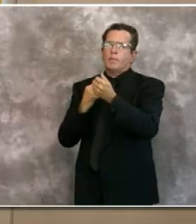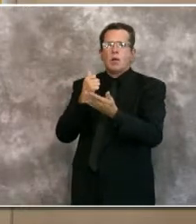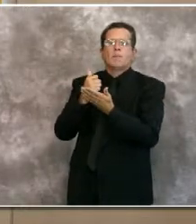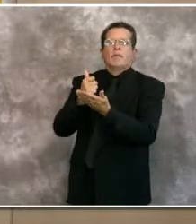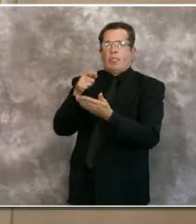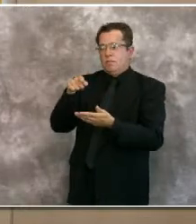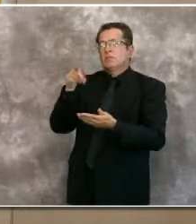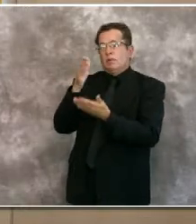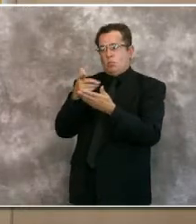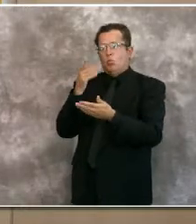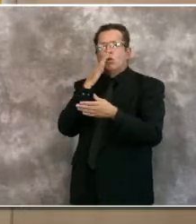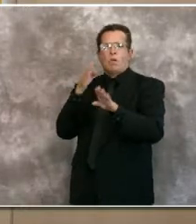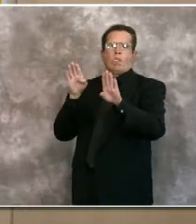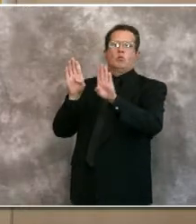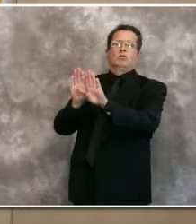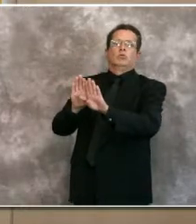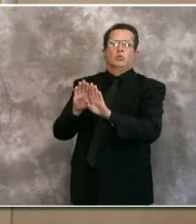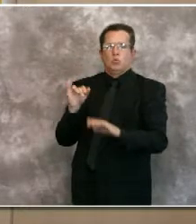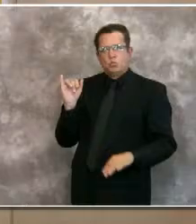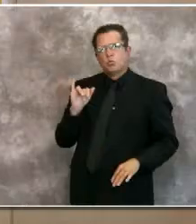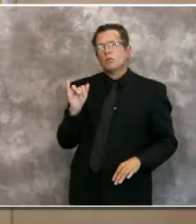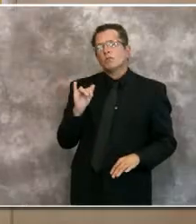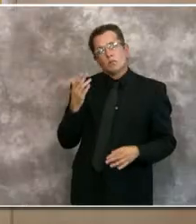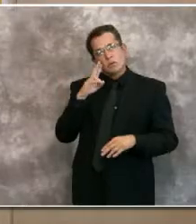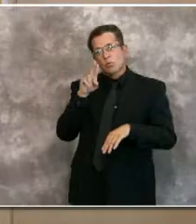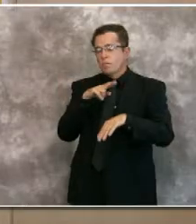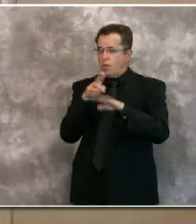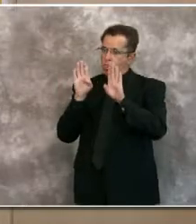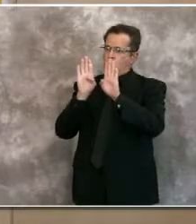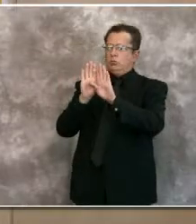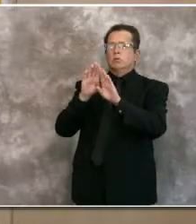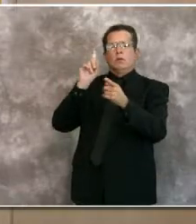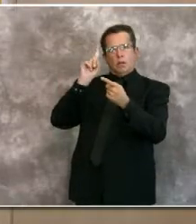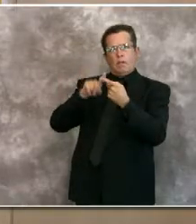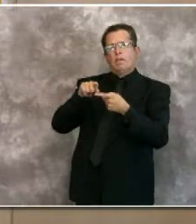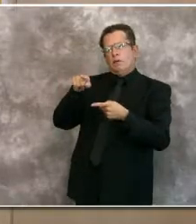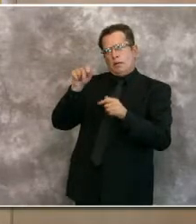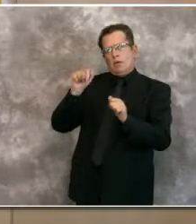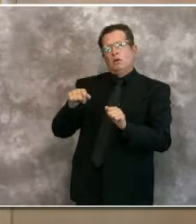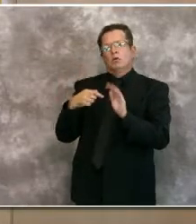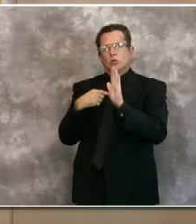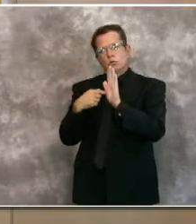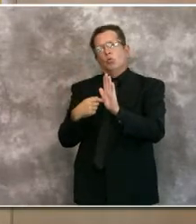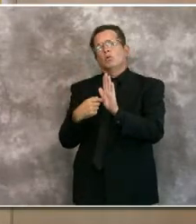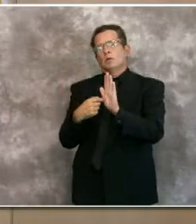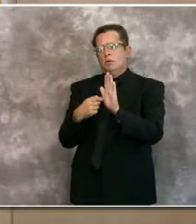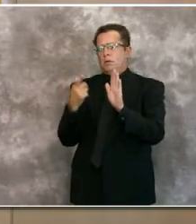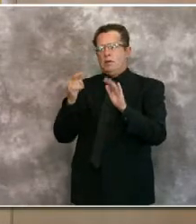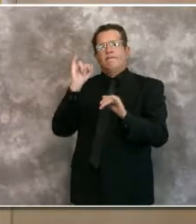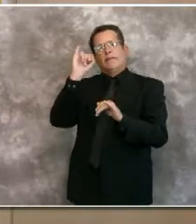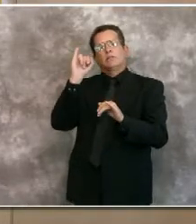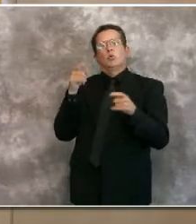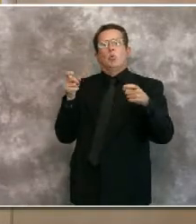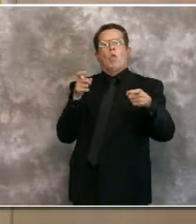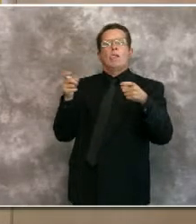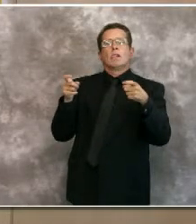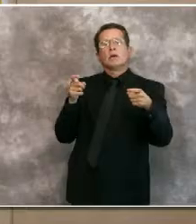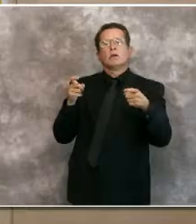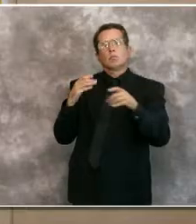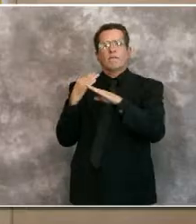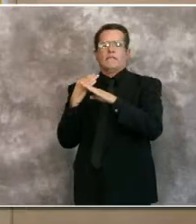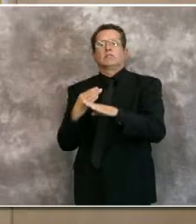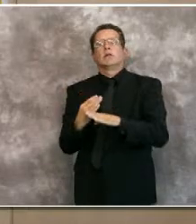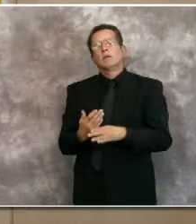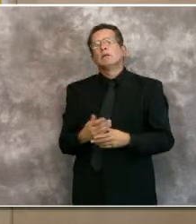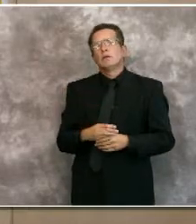closed just by the normal process until they can implement appropriate infection control and prevention